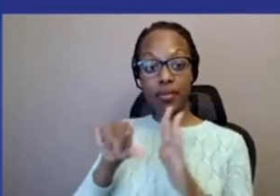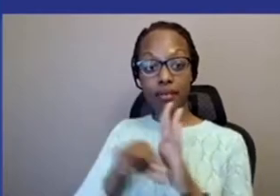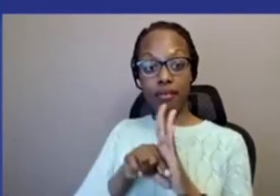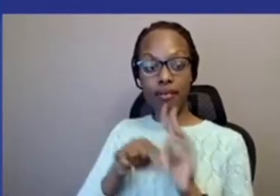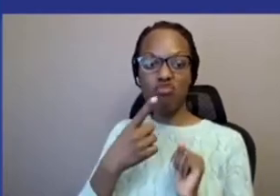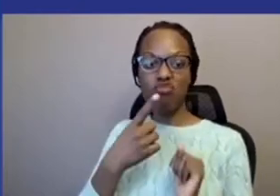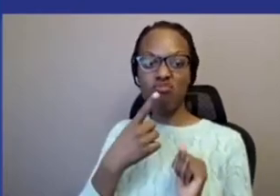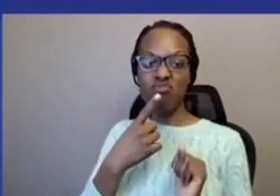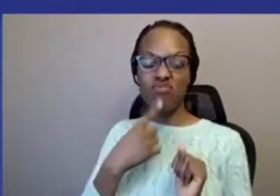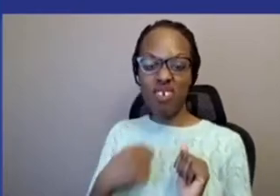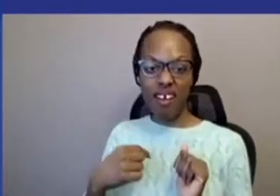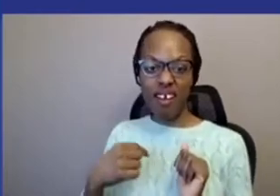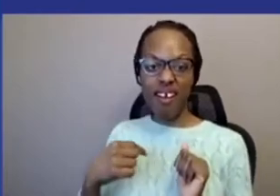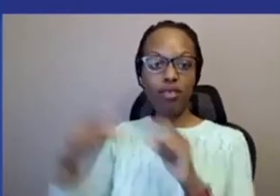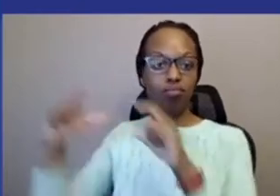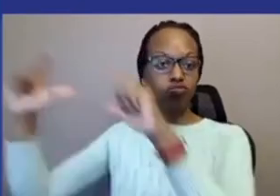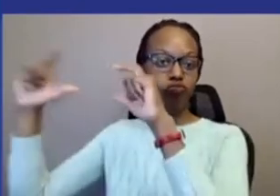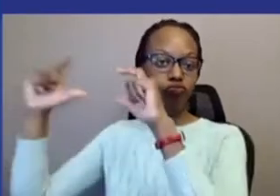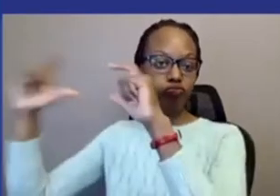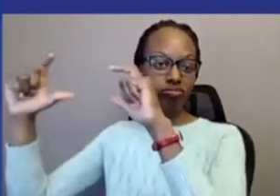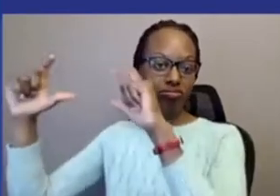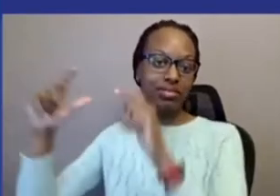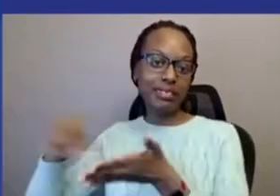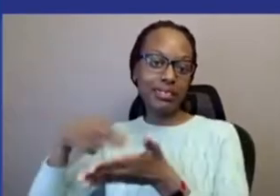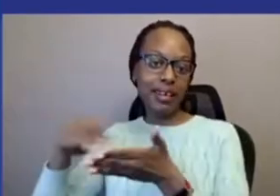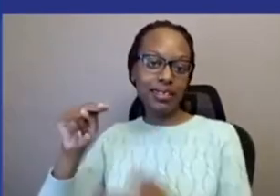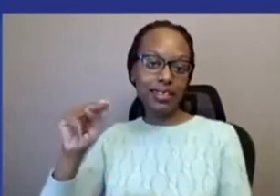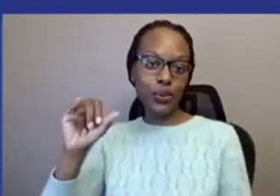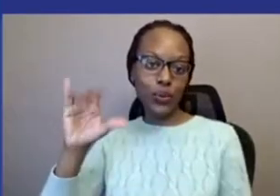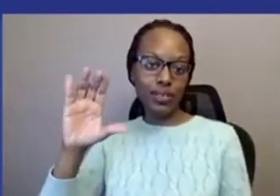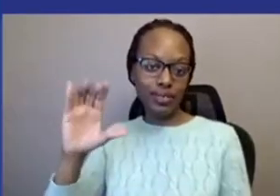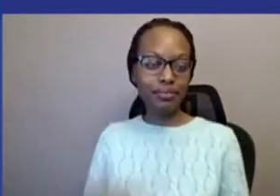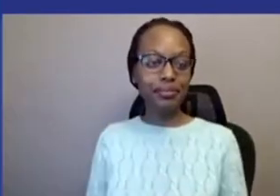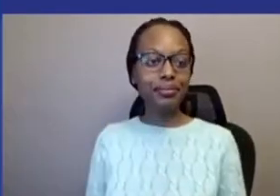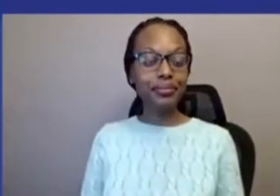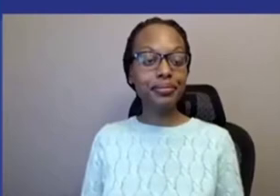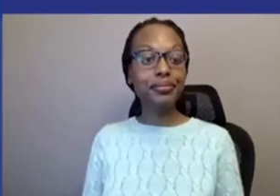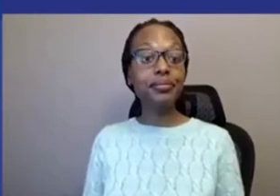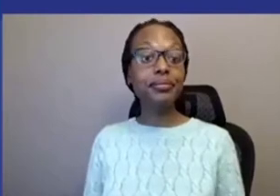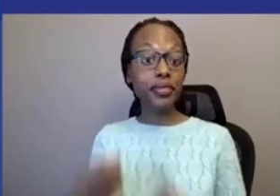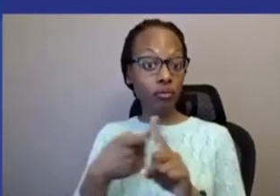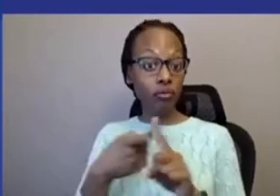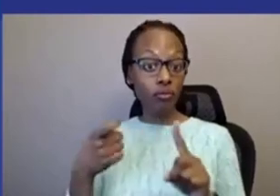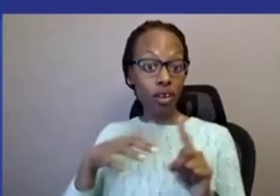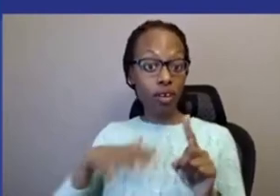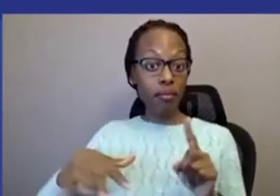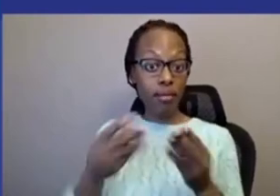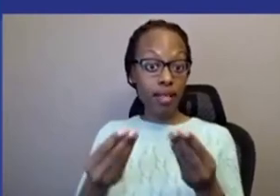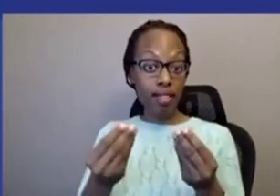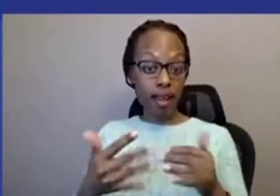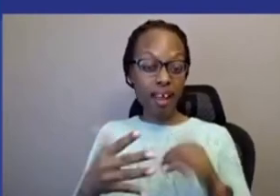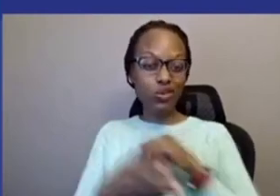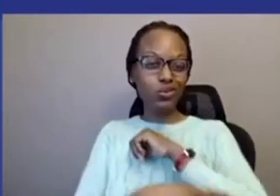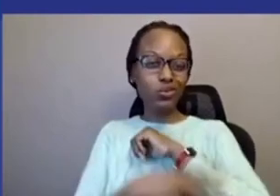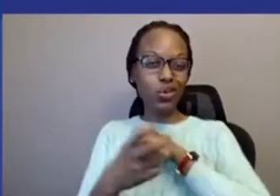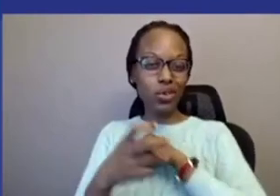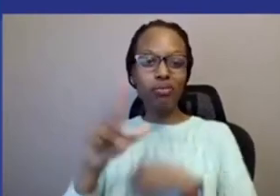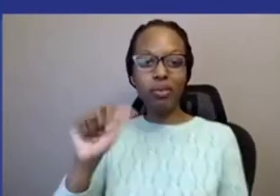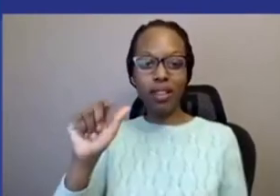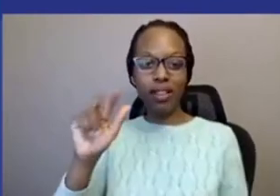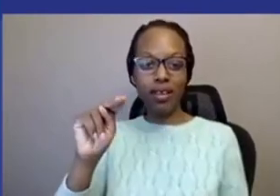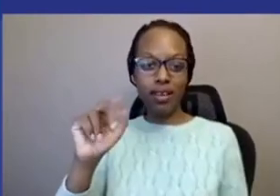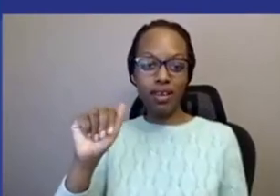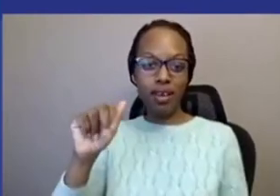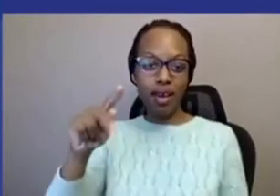logo on the top right corner. I'm streaming to you live from the unceded Lenape Canarsie land, currently known as